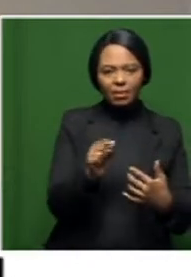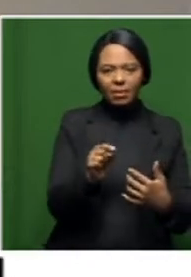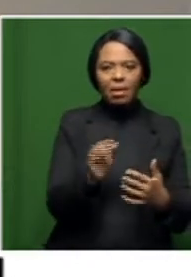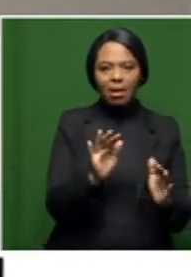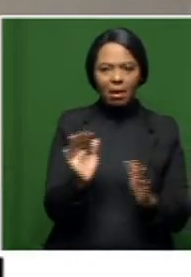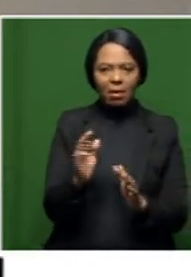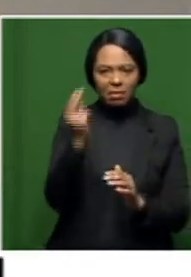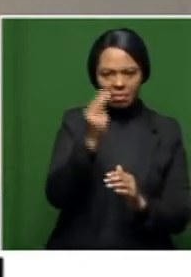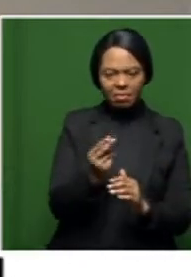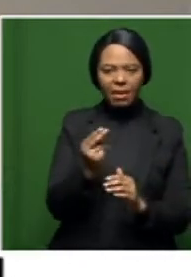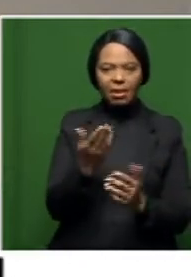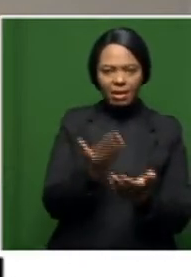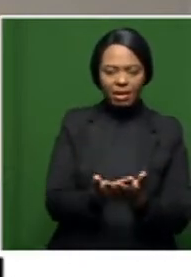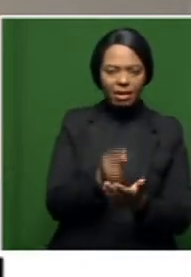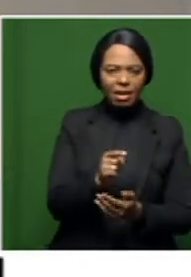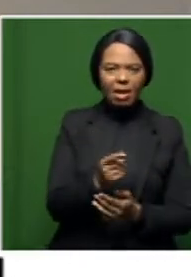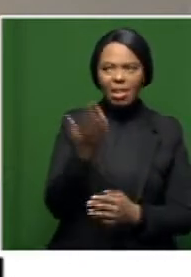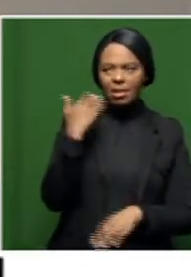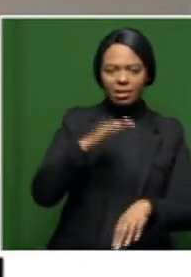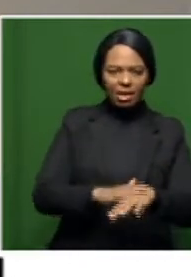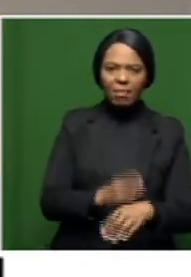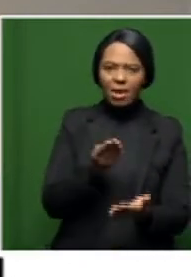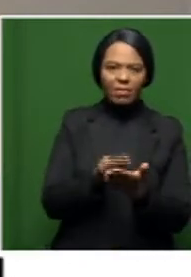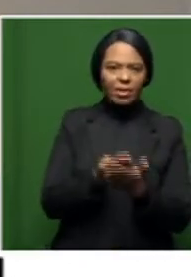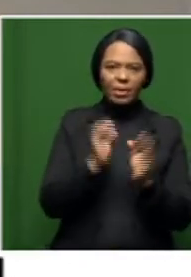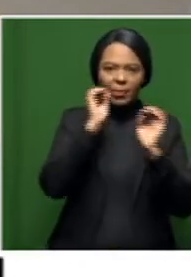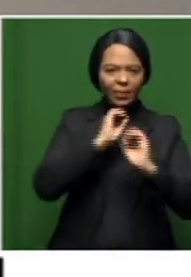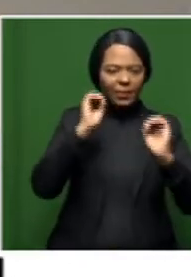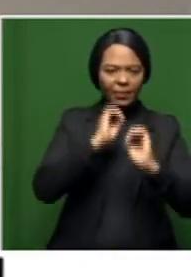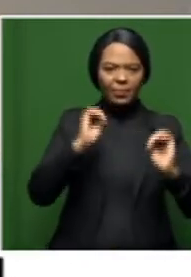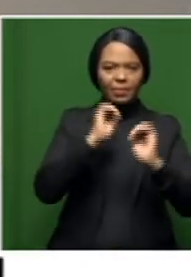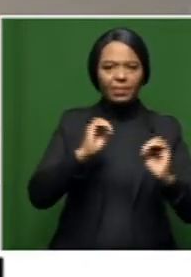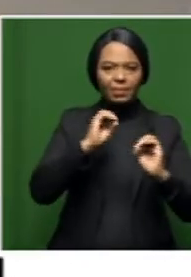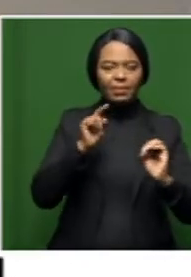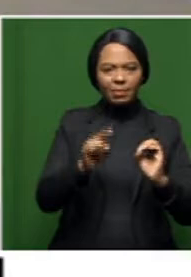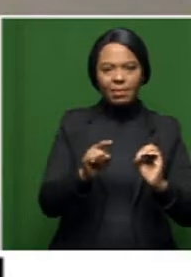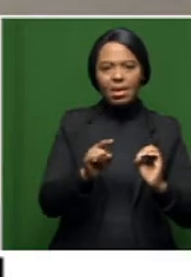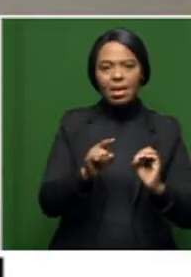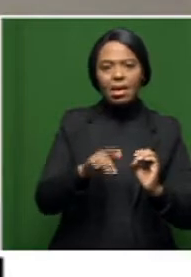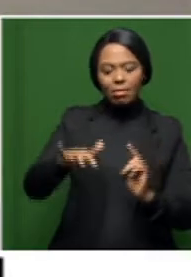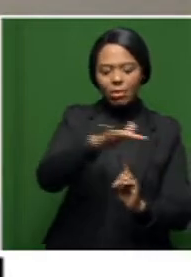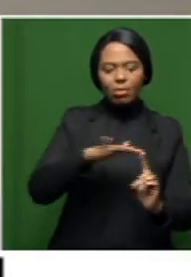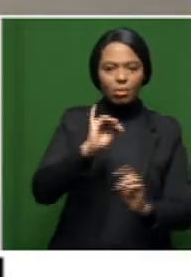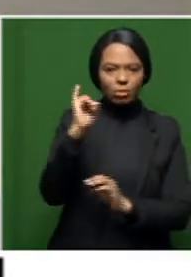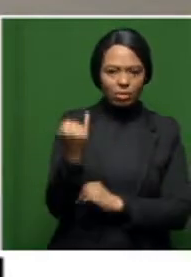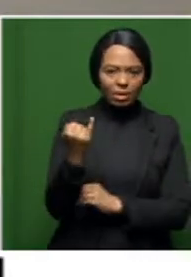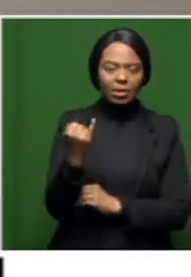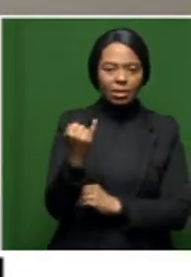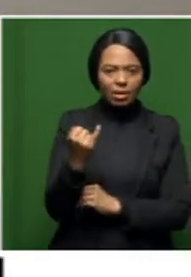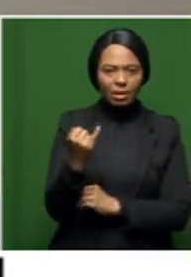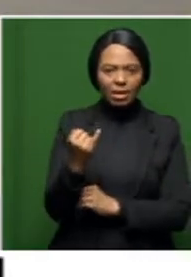of the sites that came up, wasn't available at the time, was a derelict substation in Forest Town in Johannesburg. It's